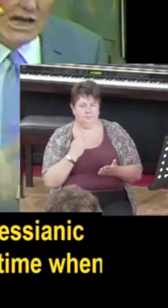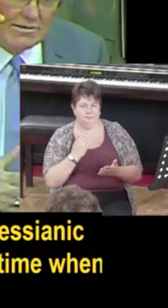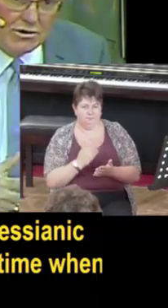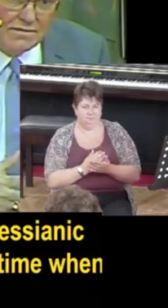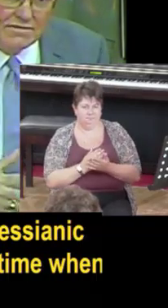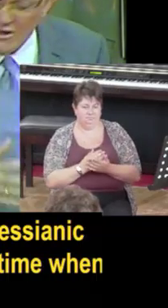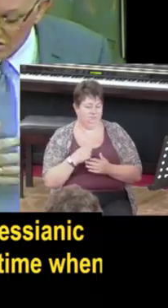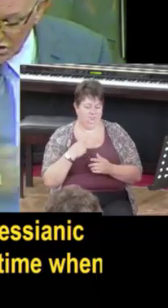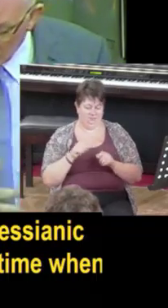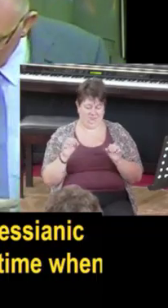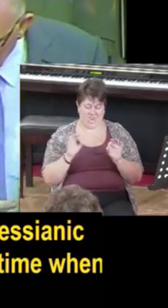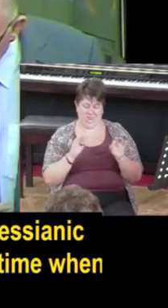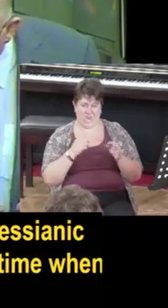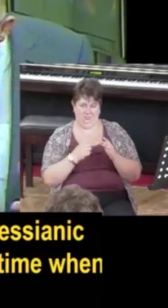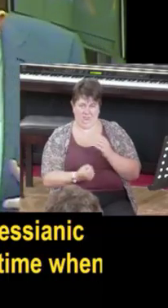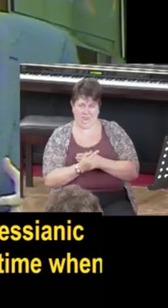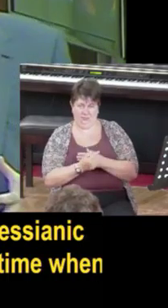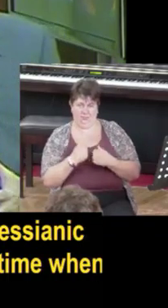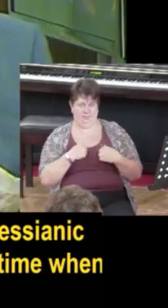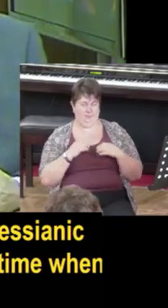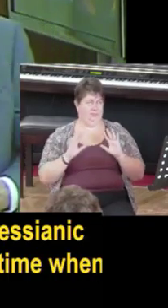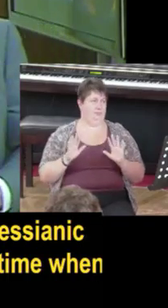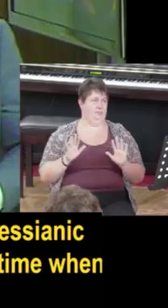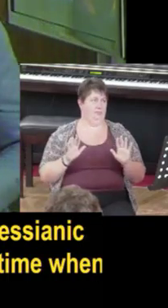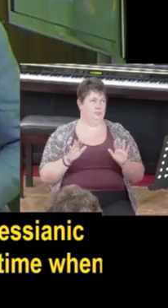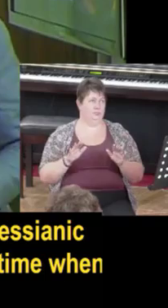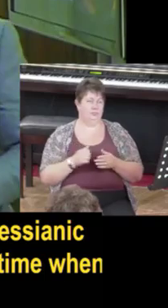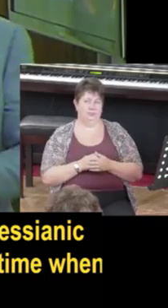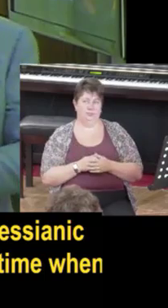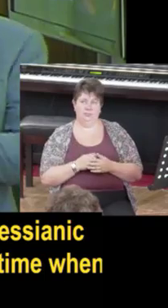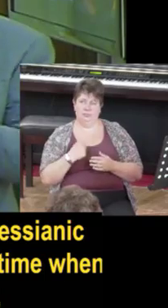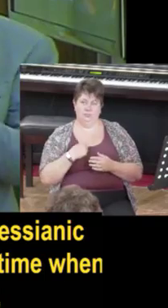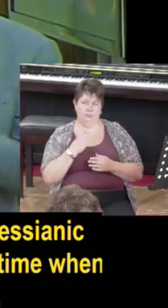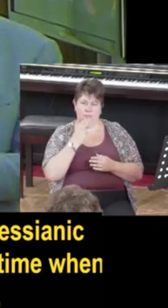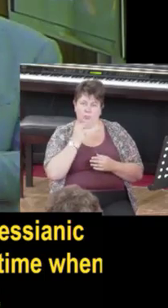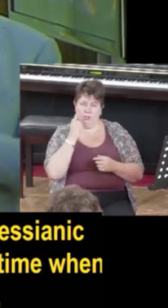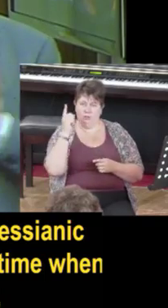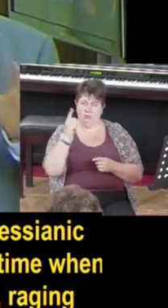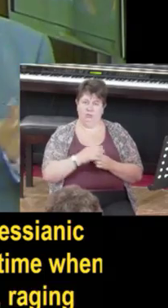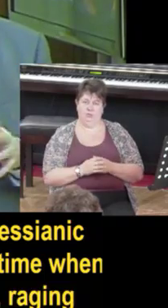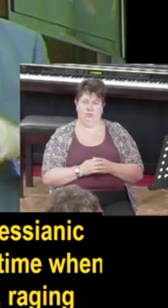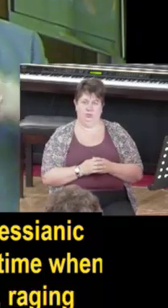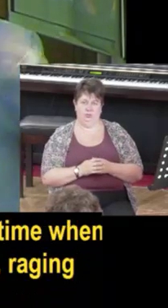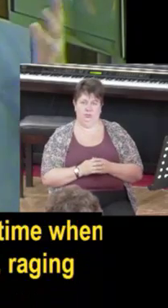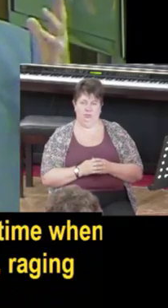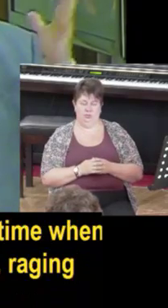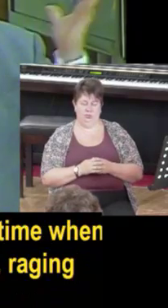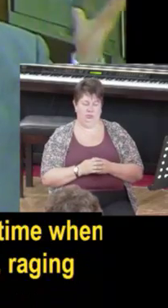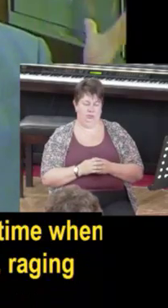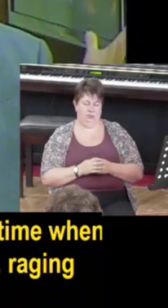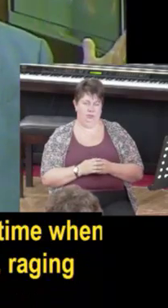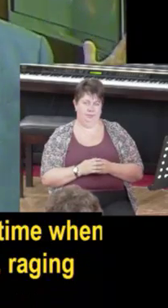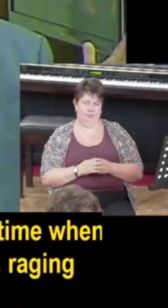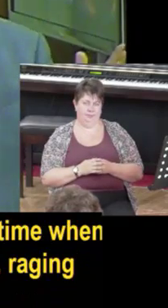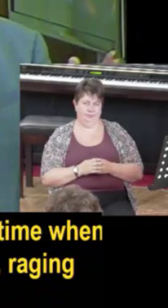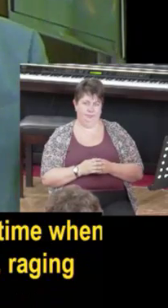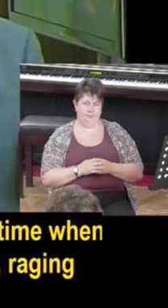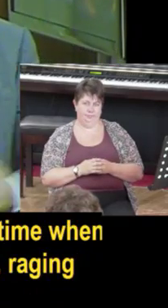they're fireproof, that they can solve their own problems without recourse to faith in an invisible guy in the